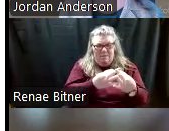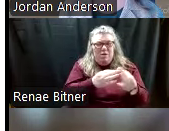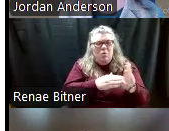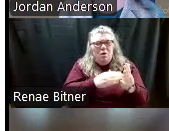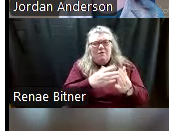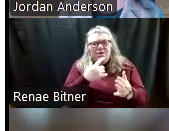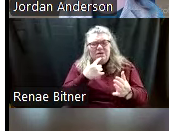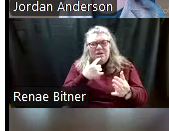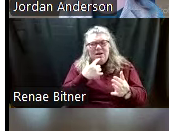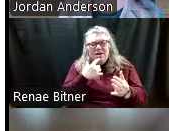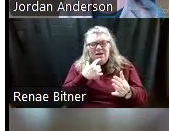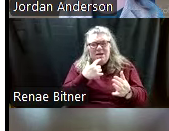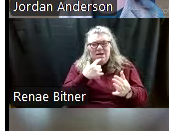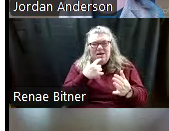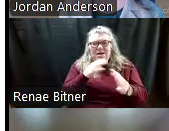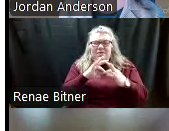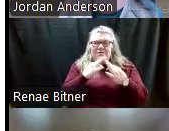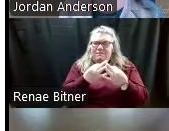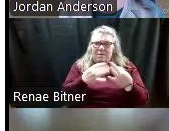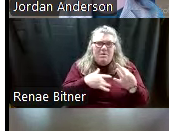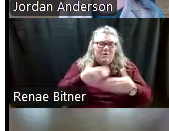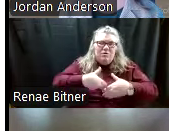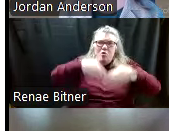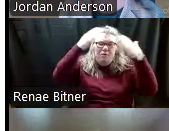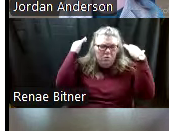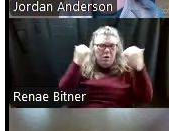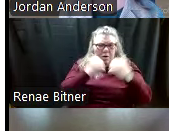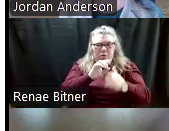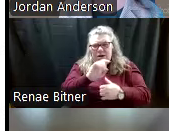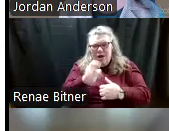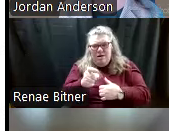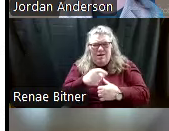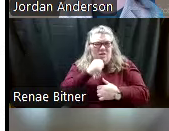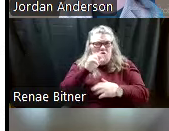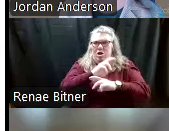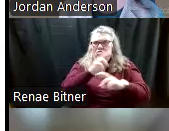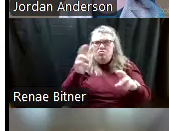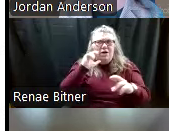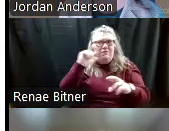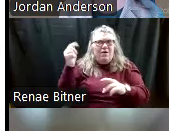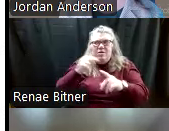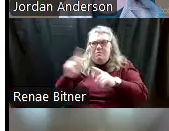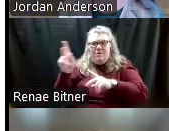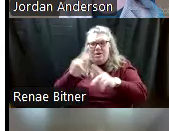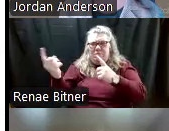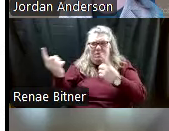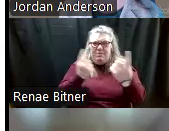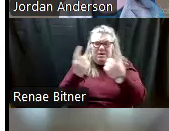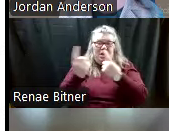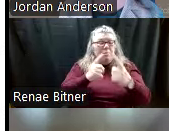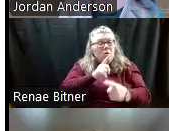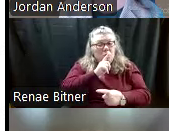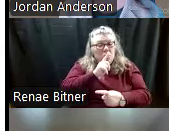oh, the family's very overwhelmed with this diagnosis and they're not ready for other professionals to come in, when really